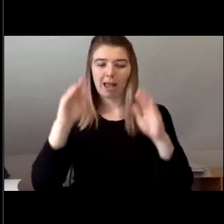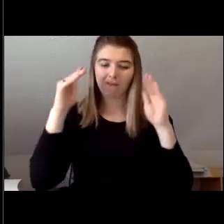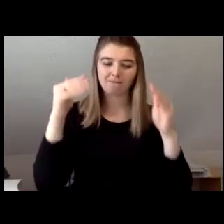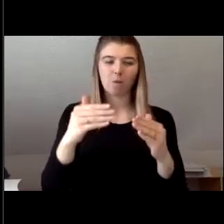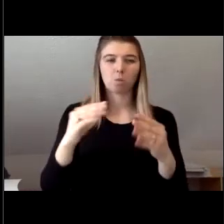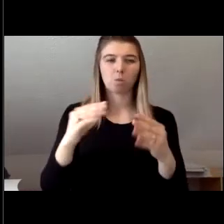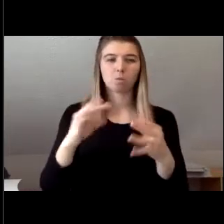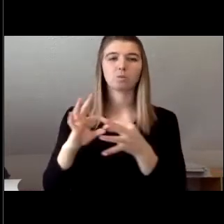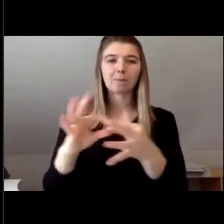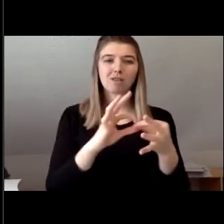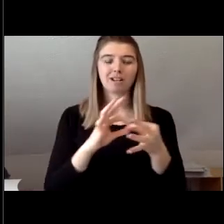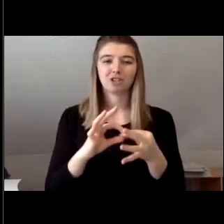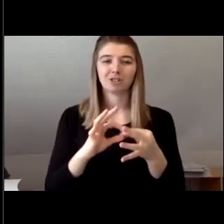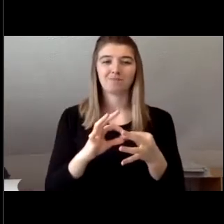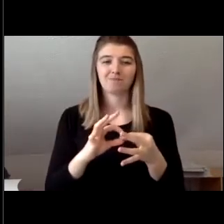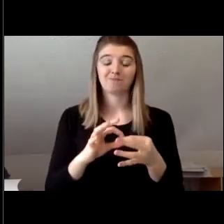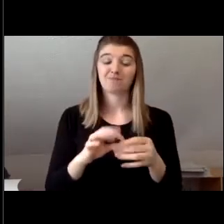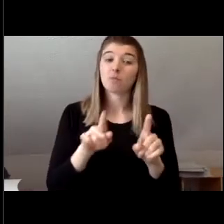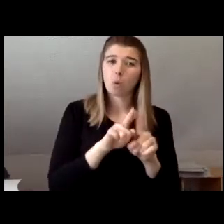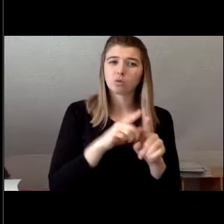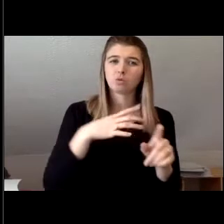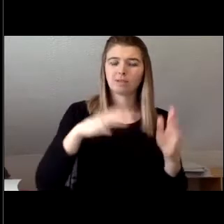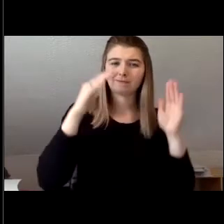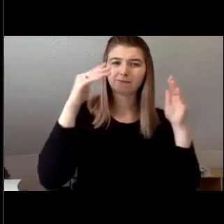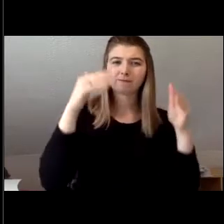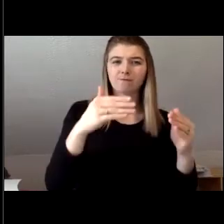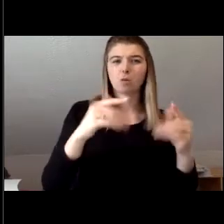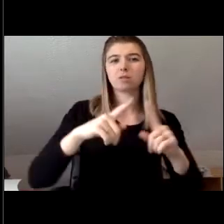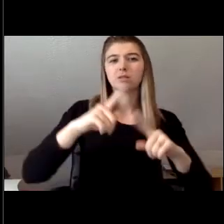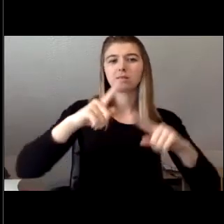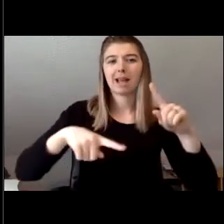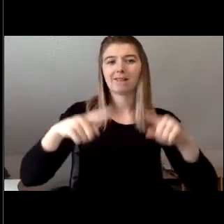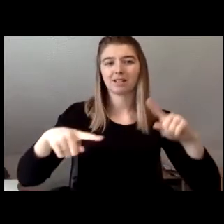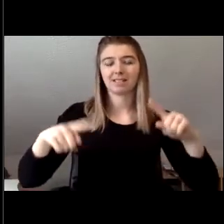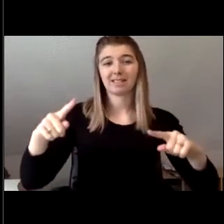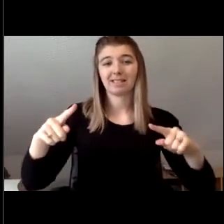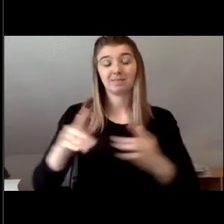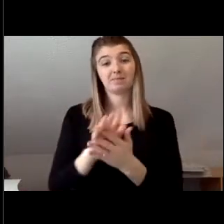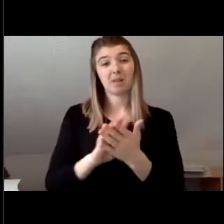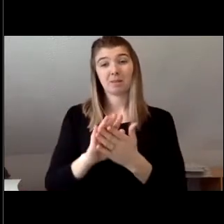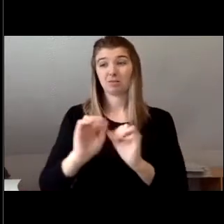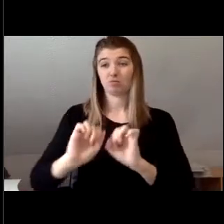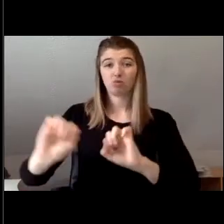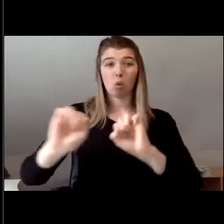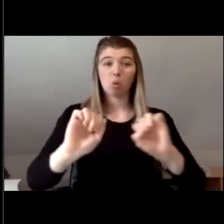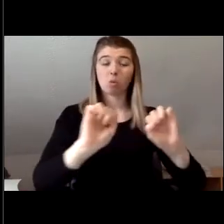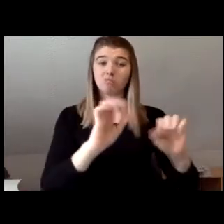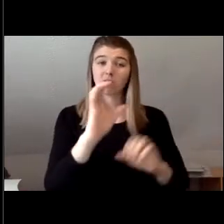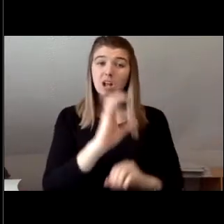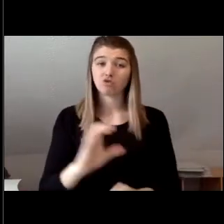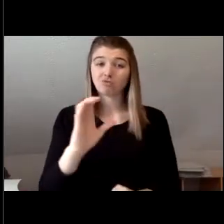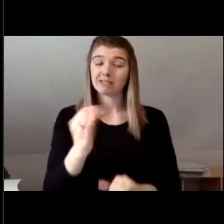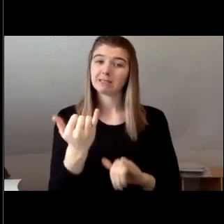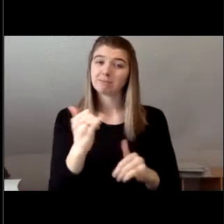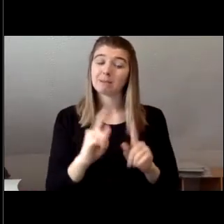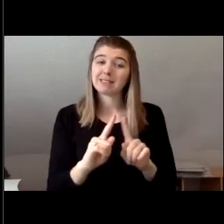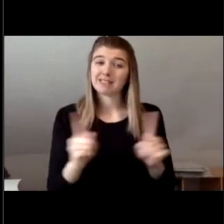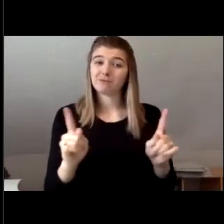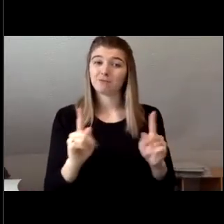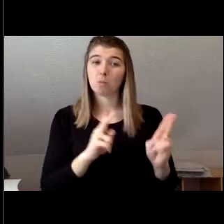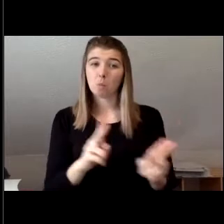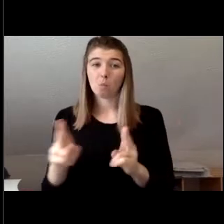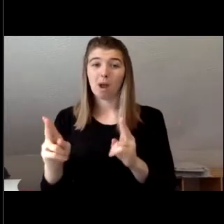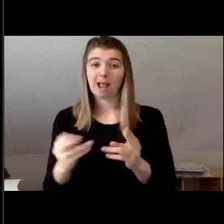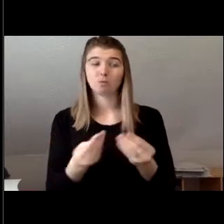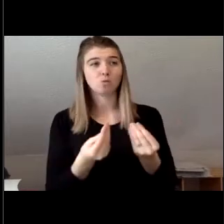must also be diversity, and each of your countries will tackle this in a different way. I think this Commonwealth